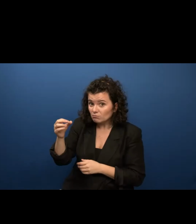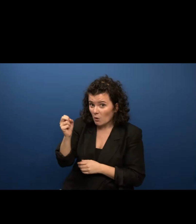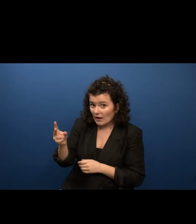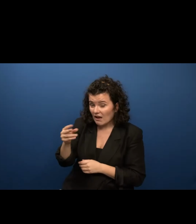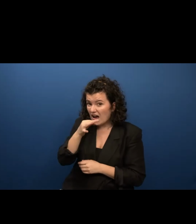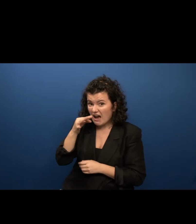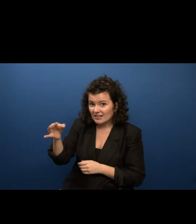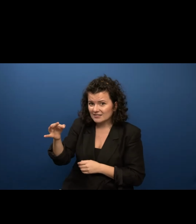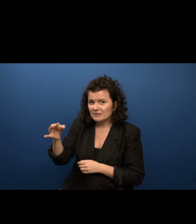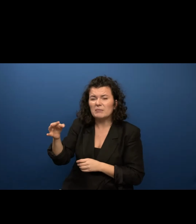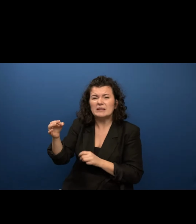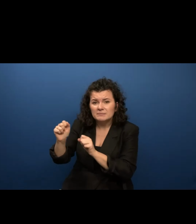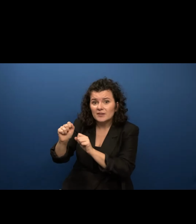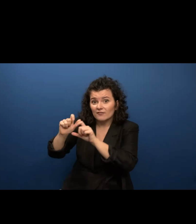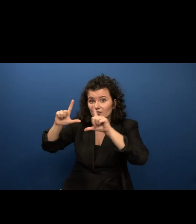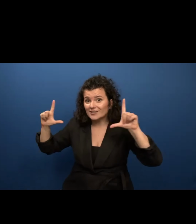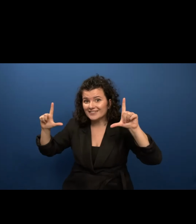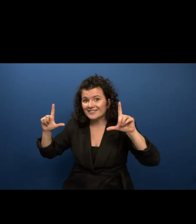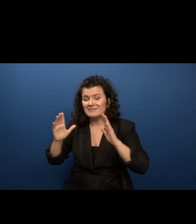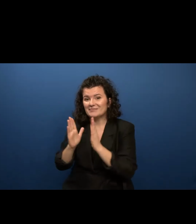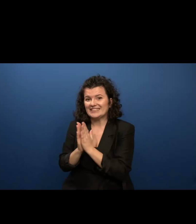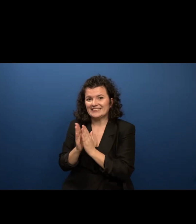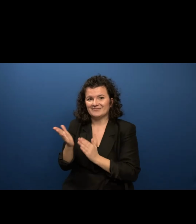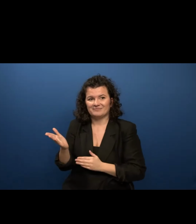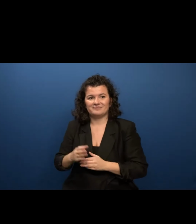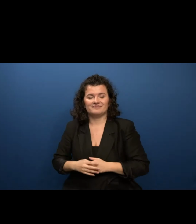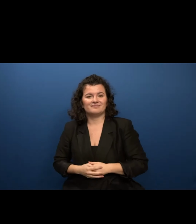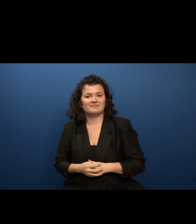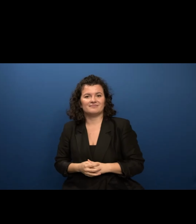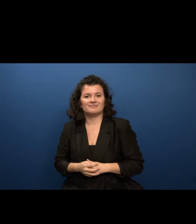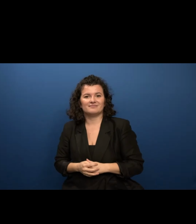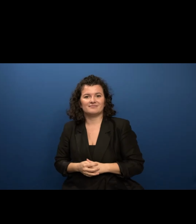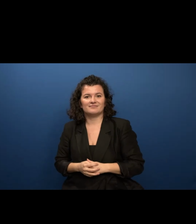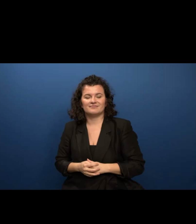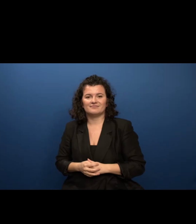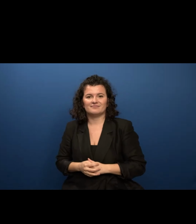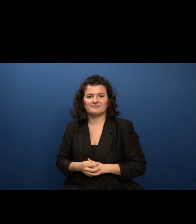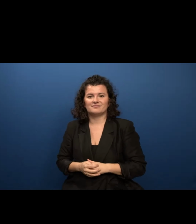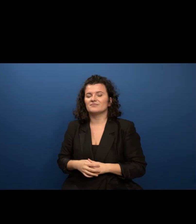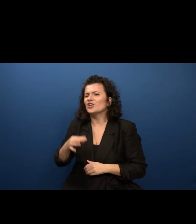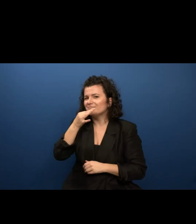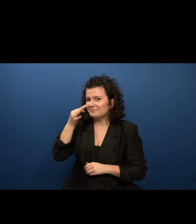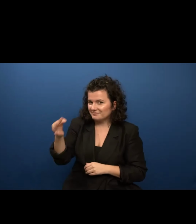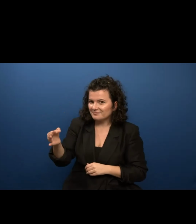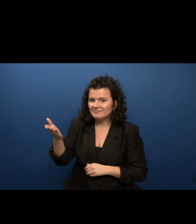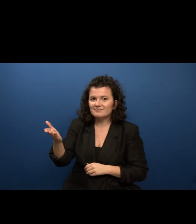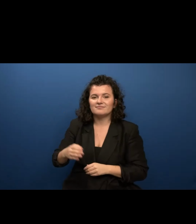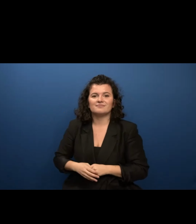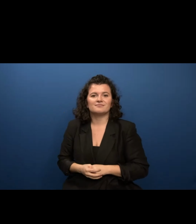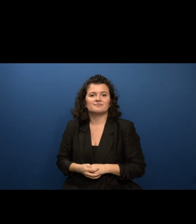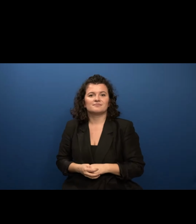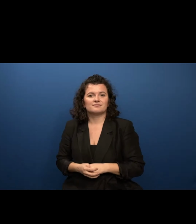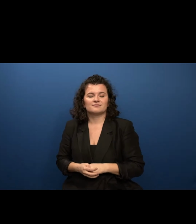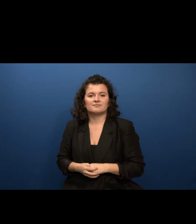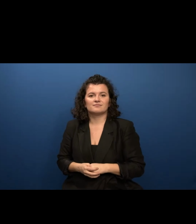you turn your video on and then we can see you? So the question I have was, could you tell us a